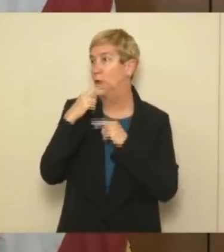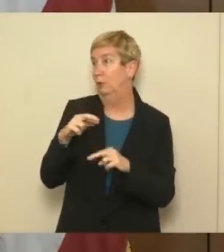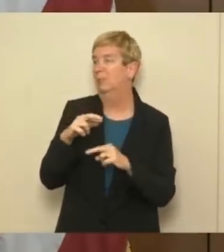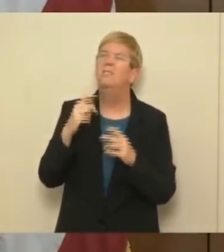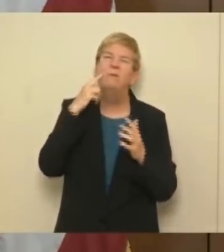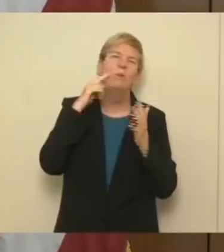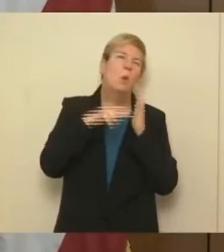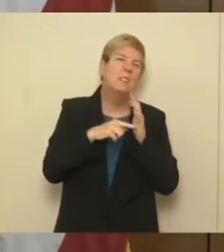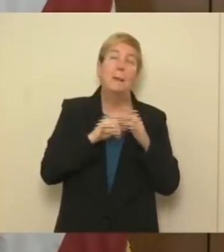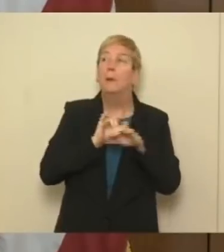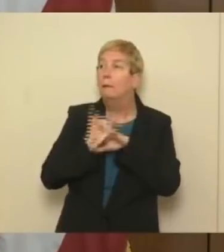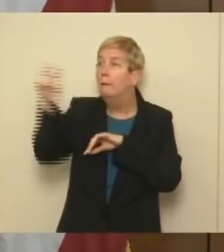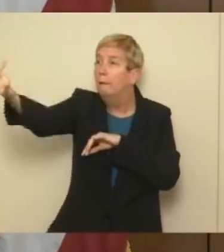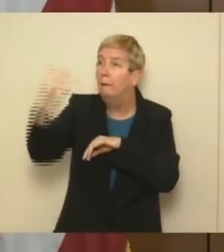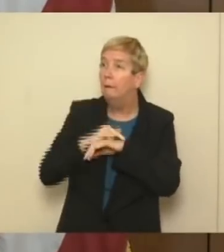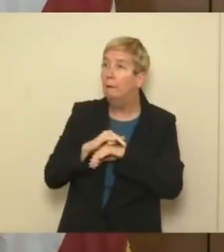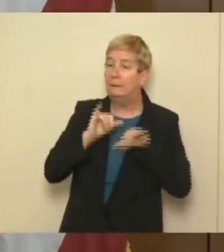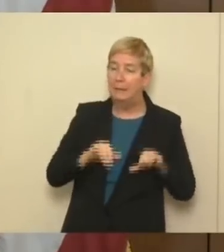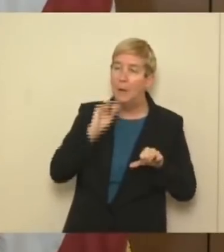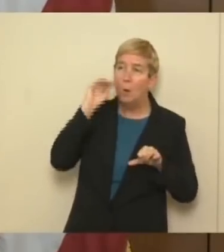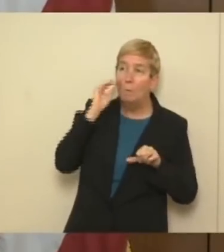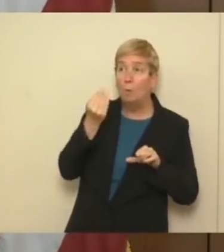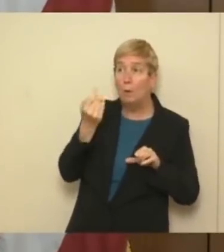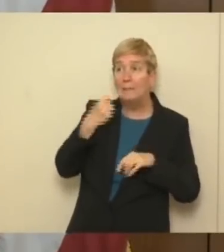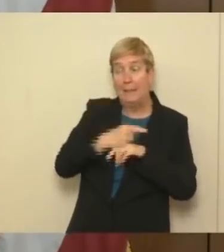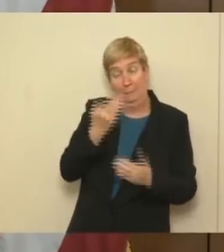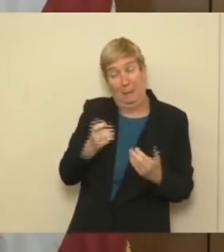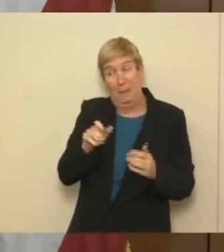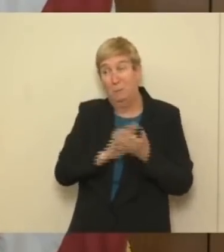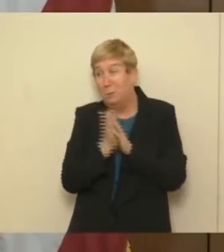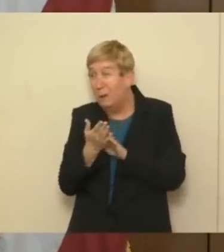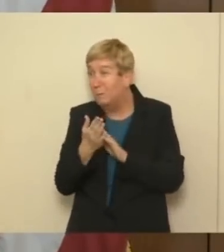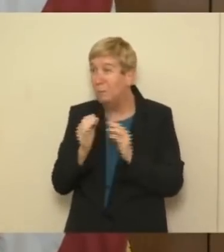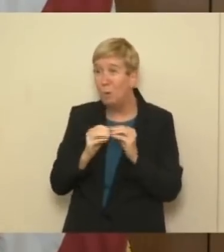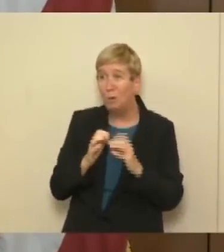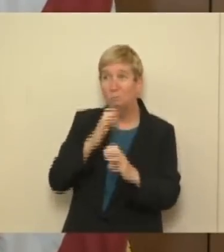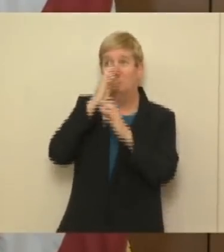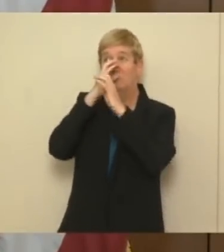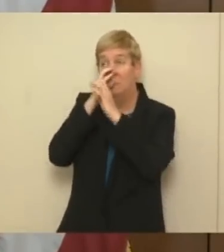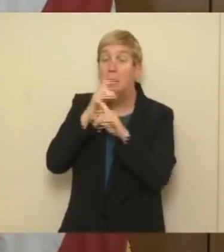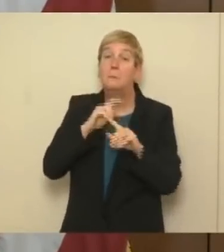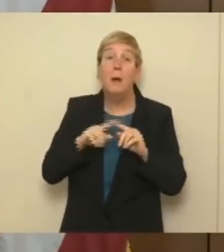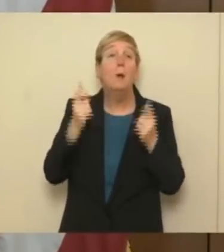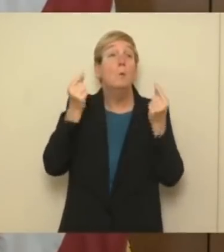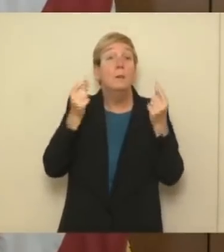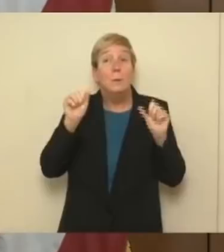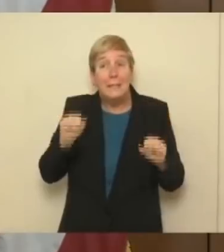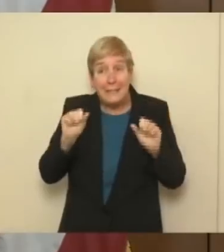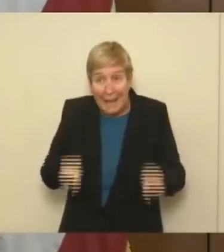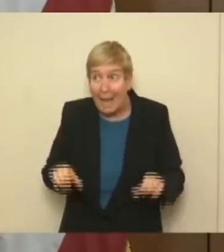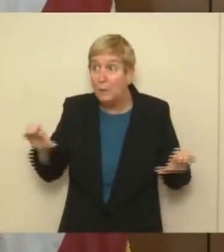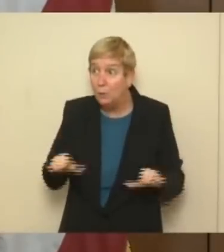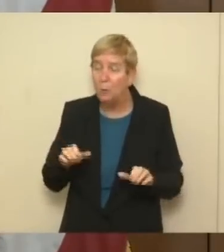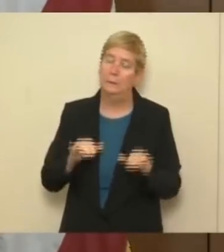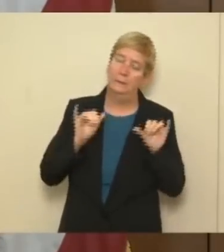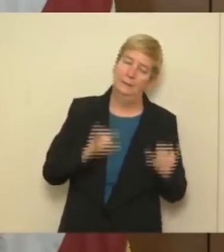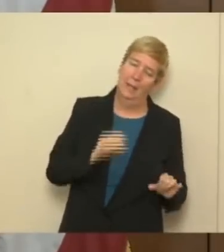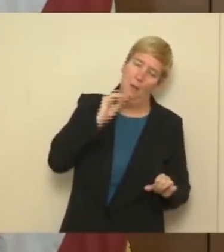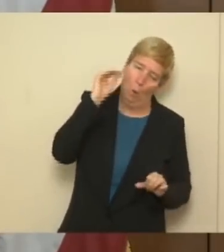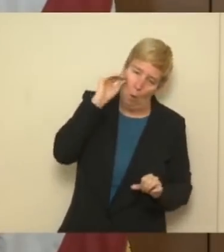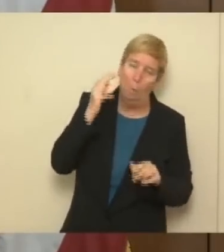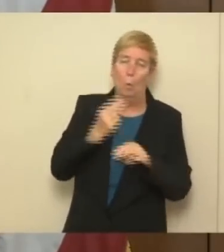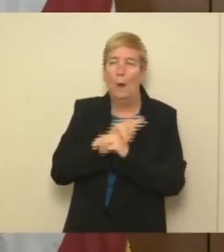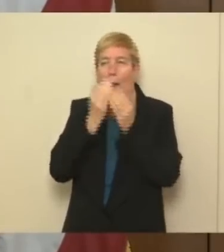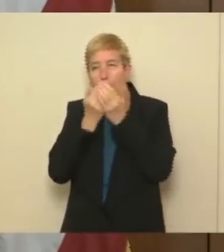do? Wear masks, wash your hands, stay socially distanced. If you do that, then while we're not